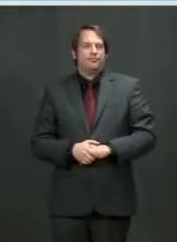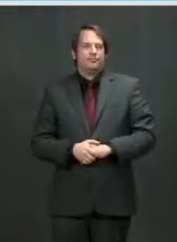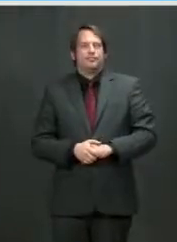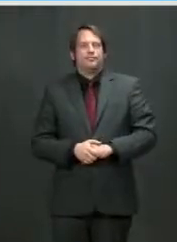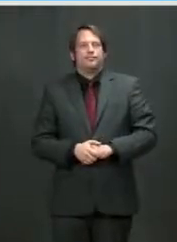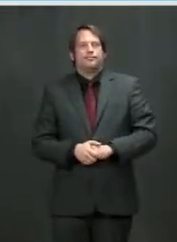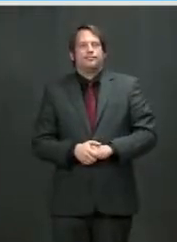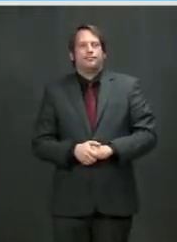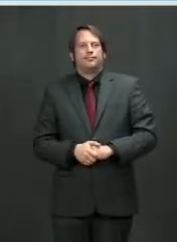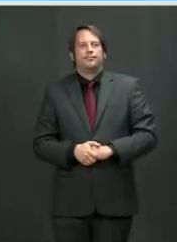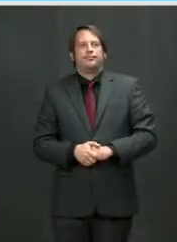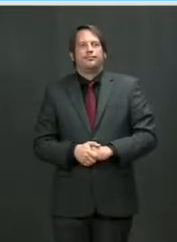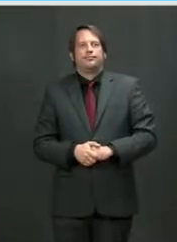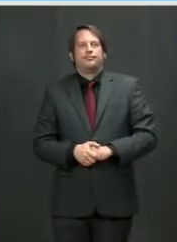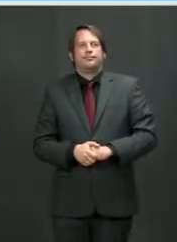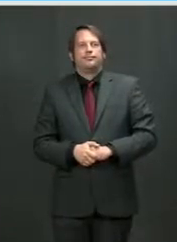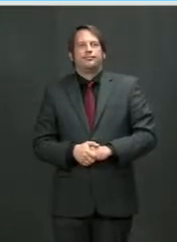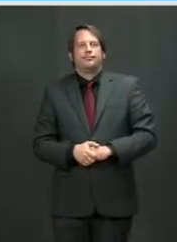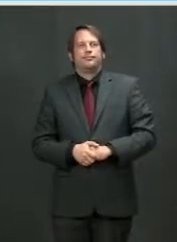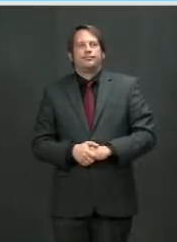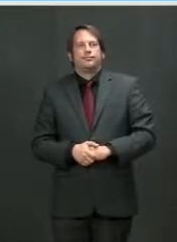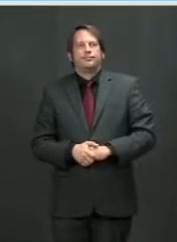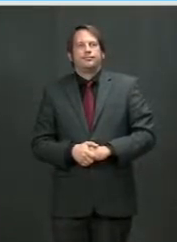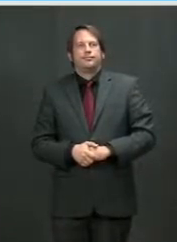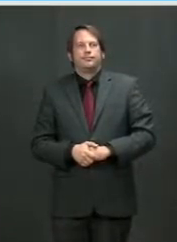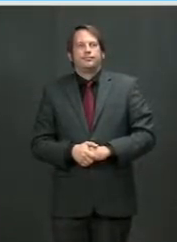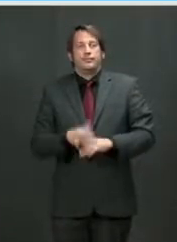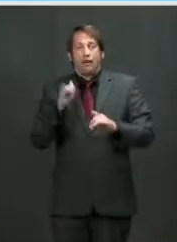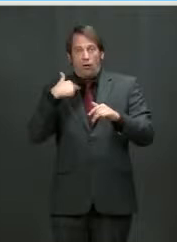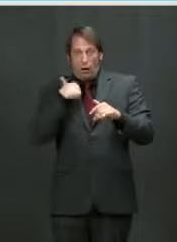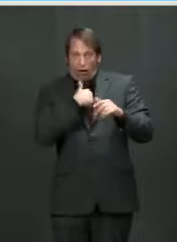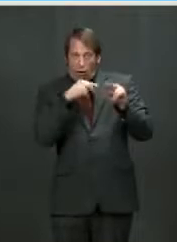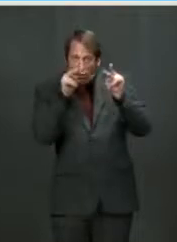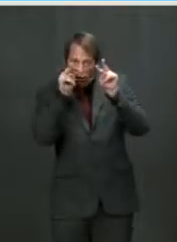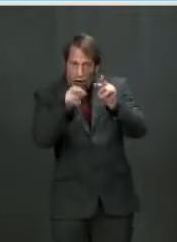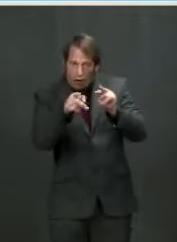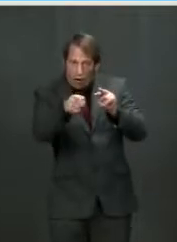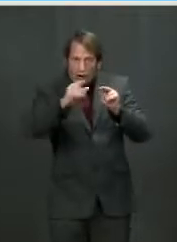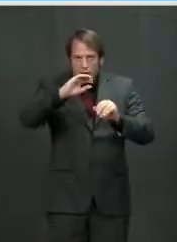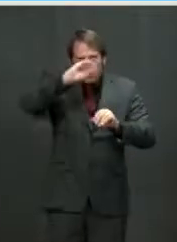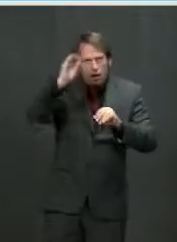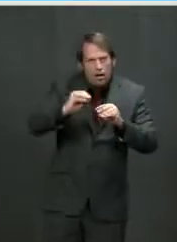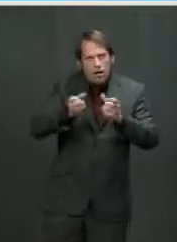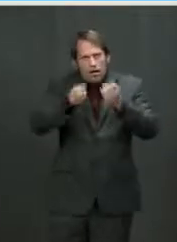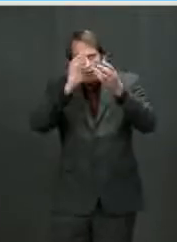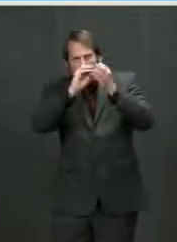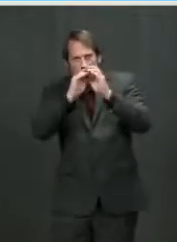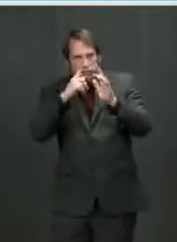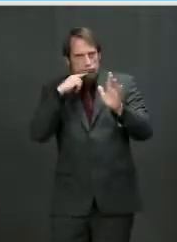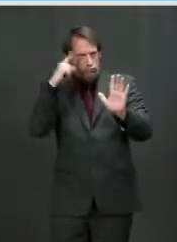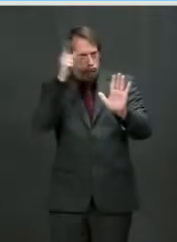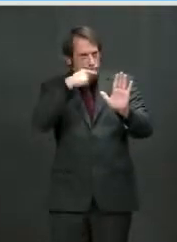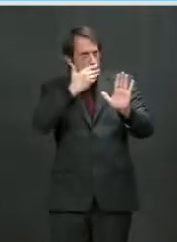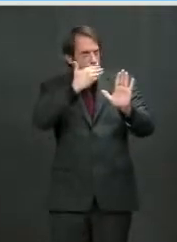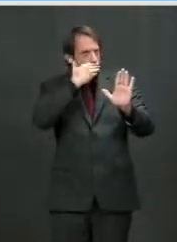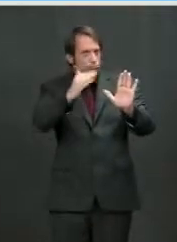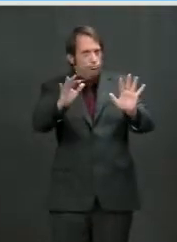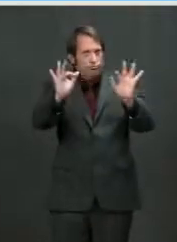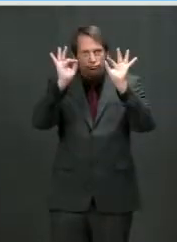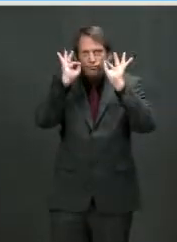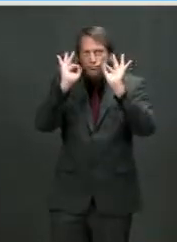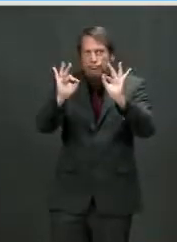rates of vaccination are incredible and so encouraging for all of us, trends are increasing in both case numbers